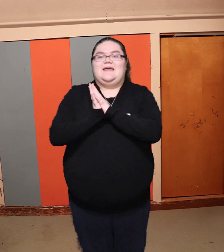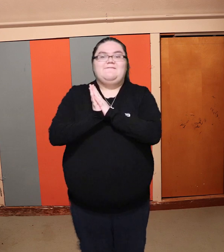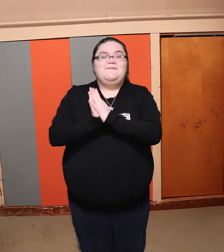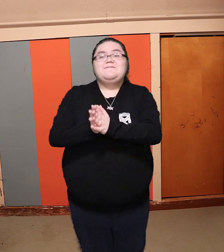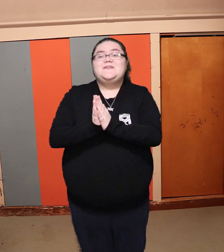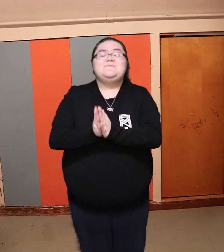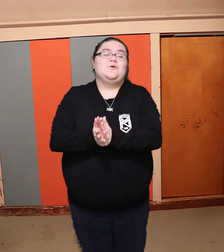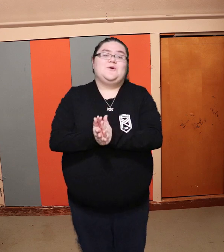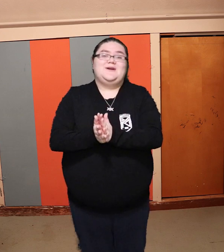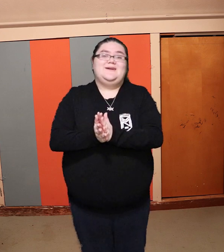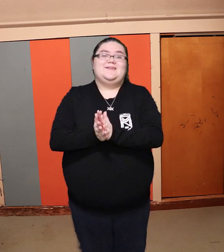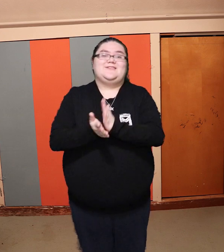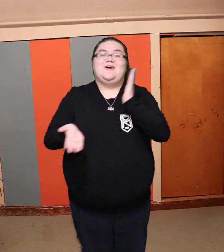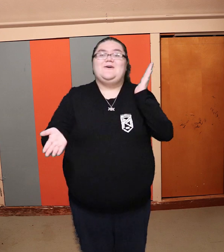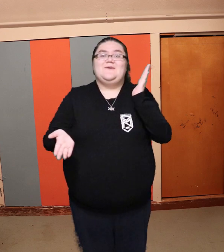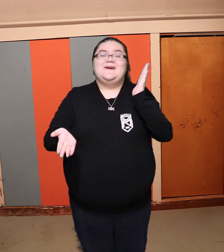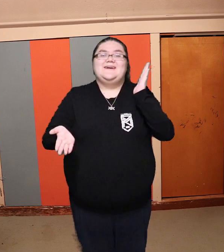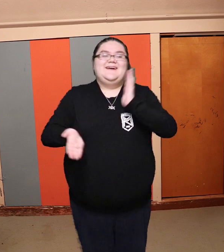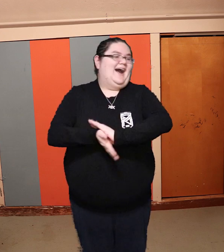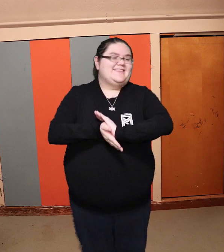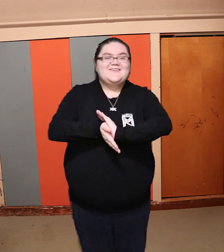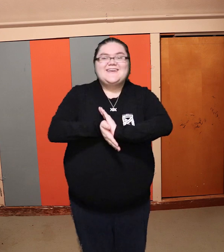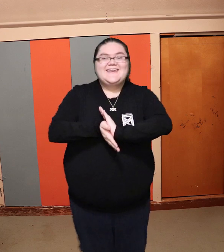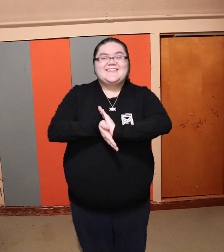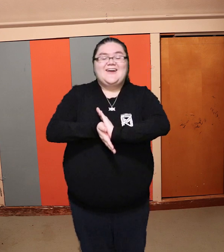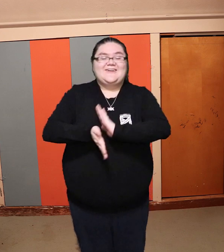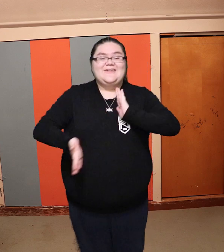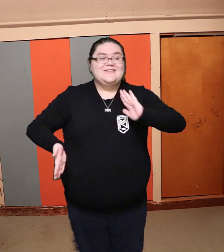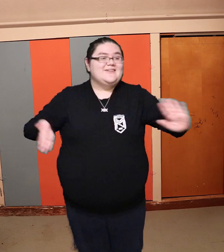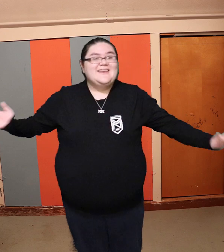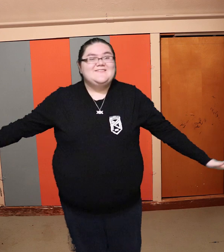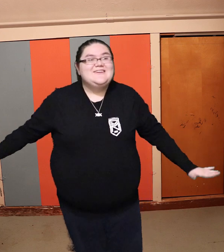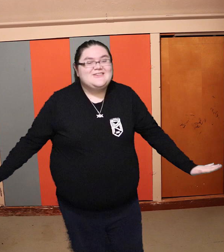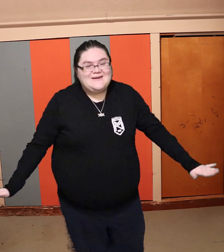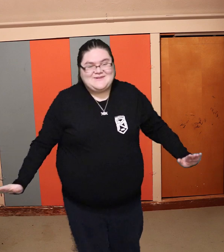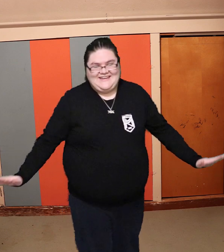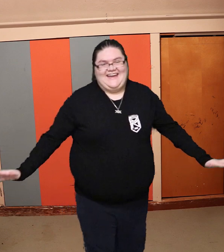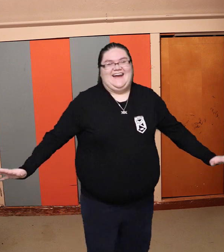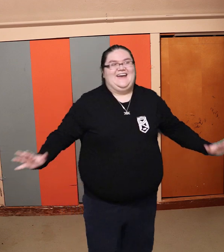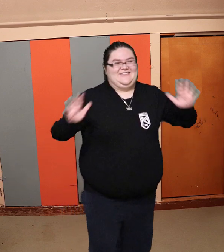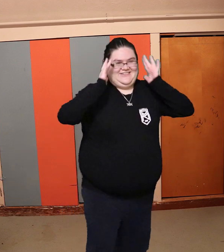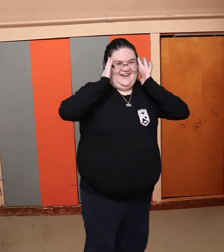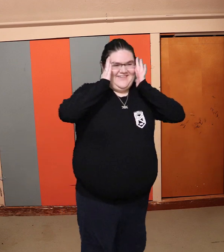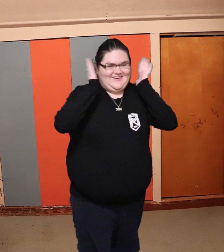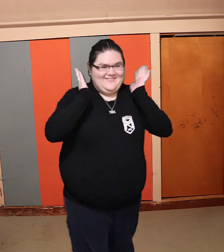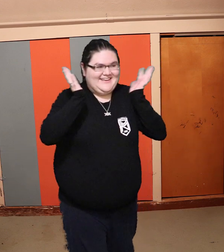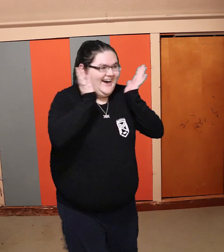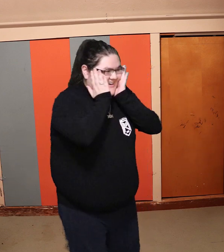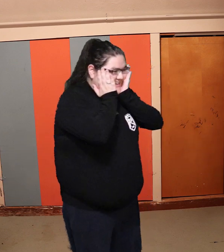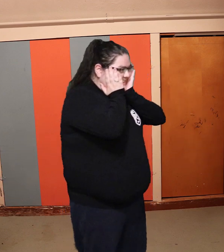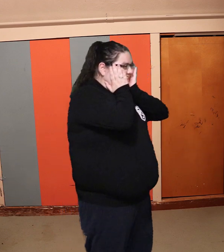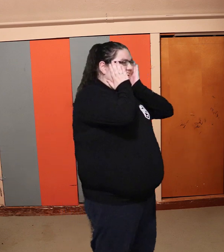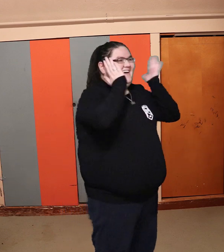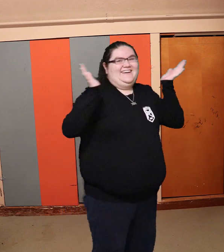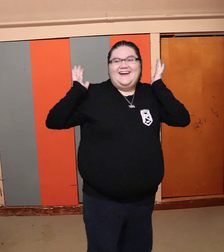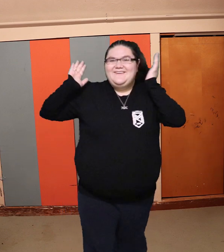only need like 50 more, so I think we can get there because it's not even December yet, guys. And I'm like, oh my